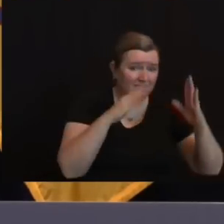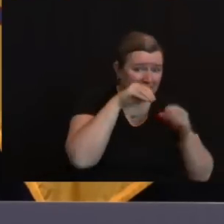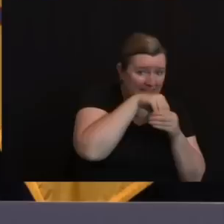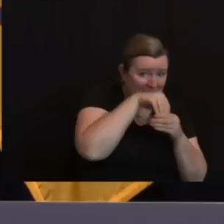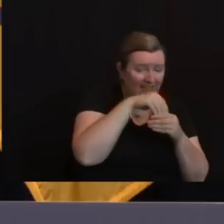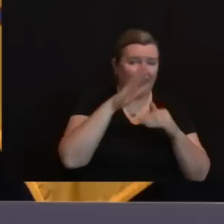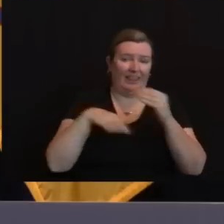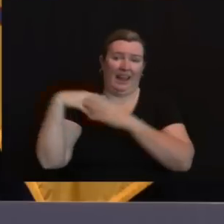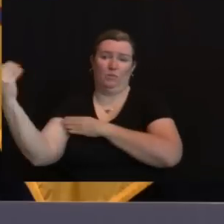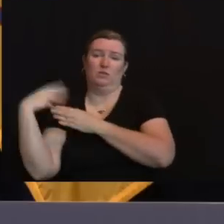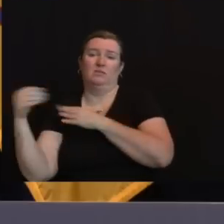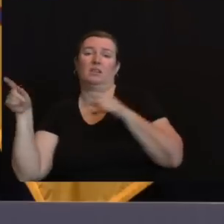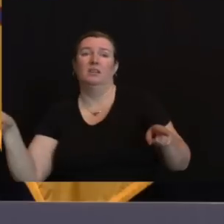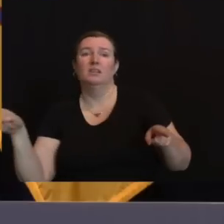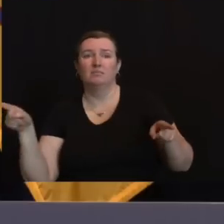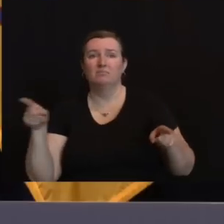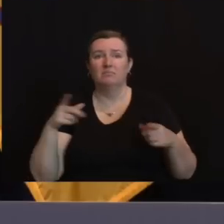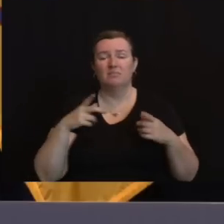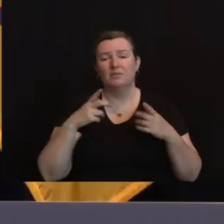drinking, is undeniable.